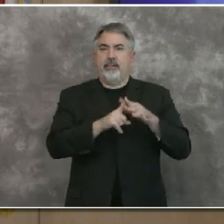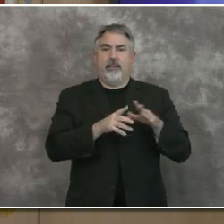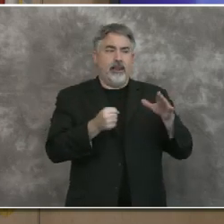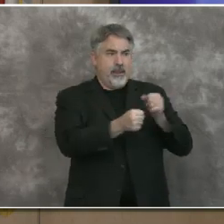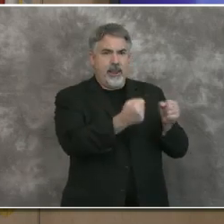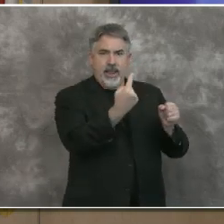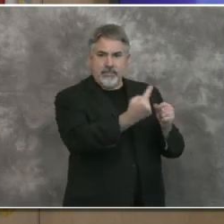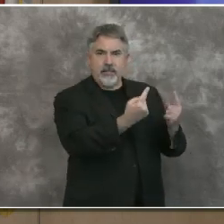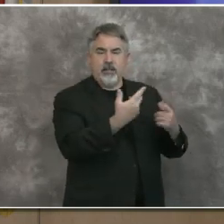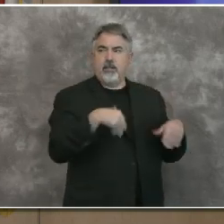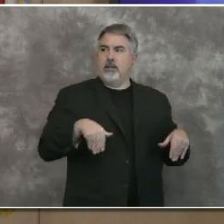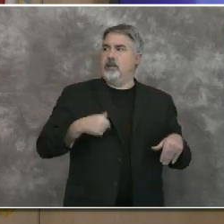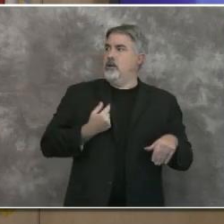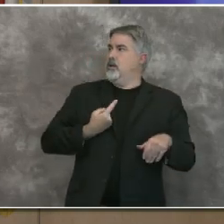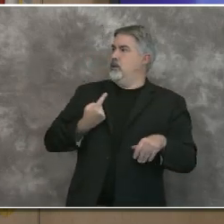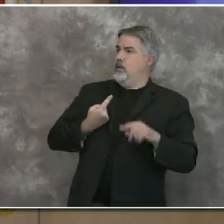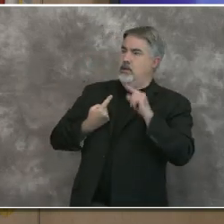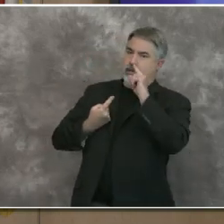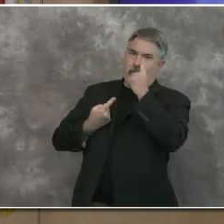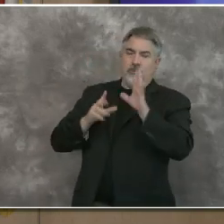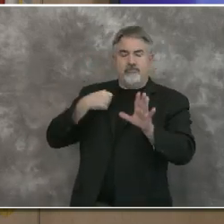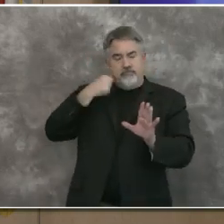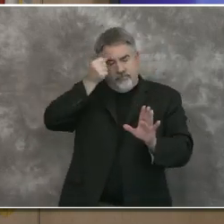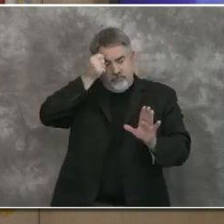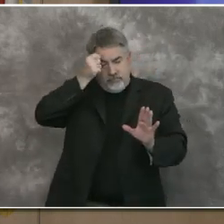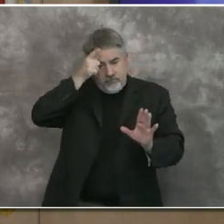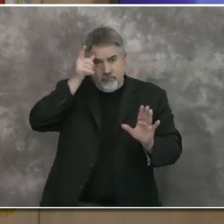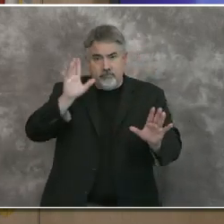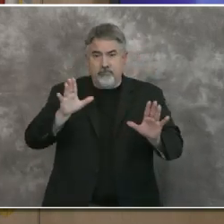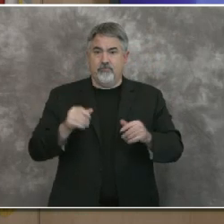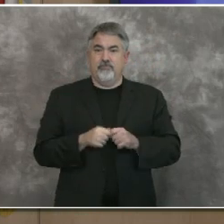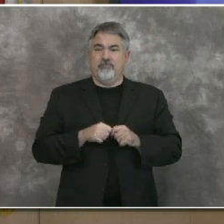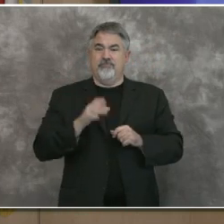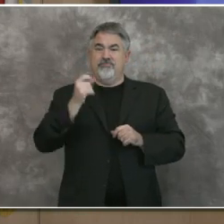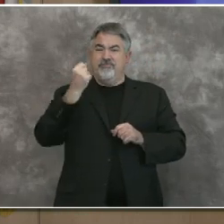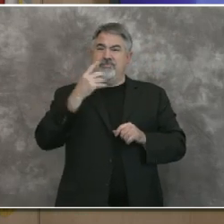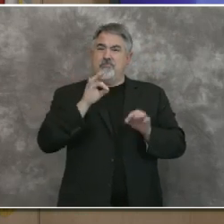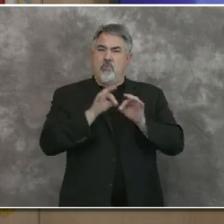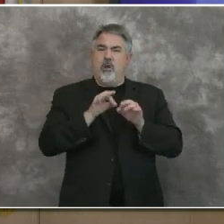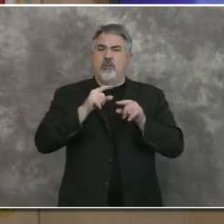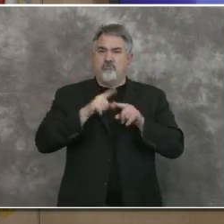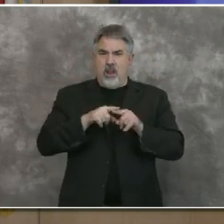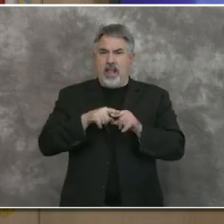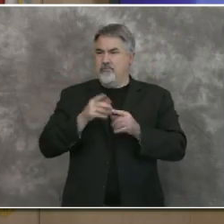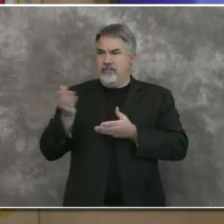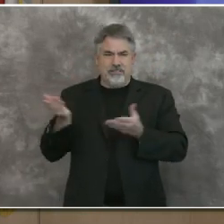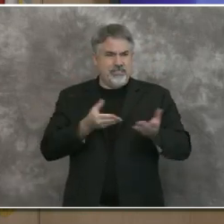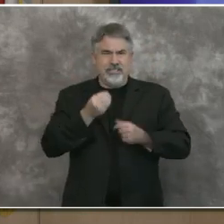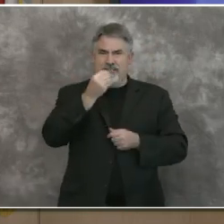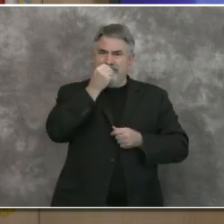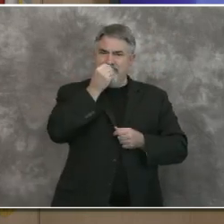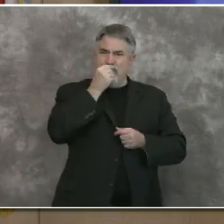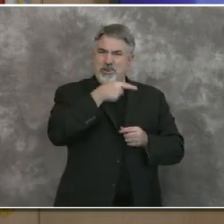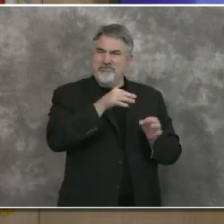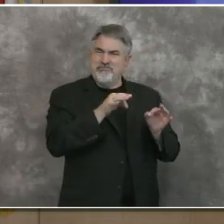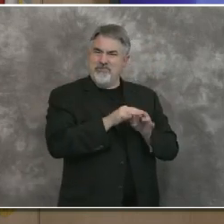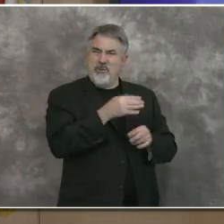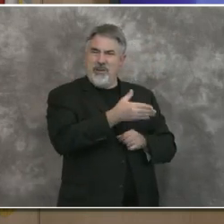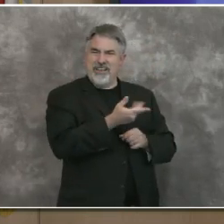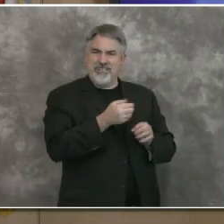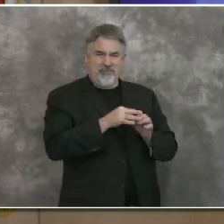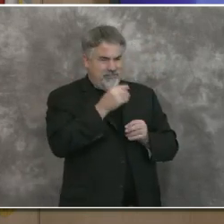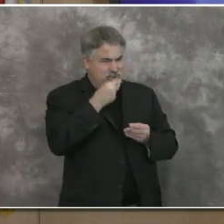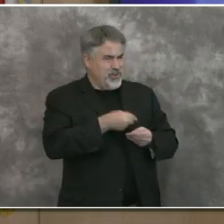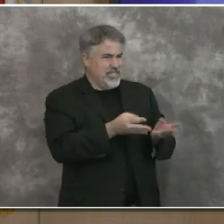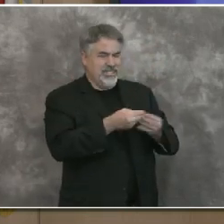and concern, but certainly the availability of reliable quality food is a very important component of ensuring their